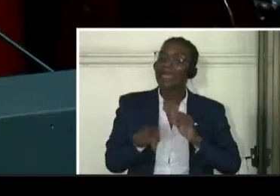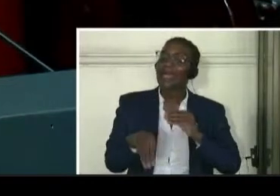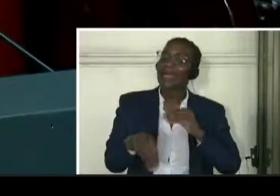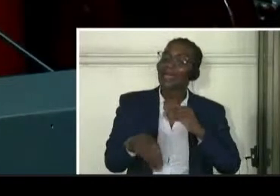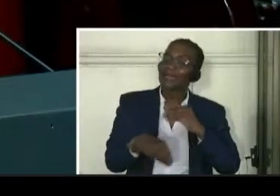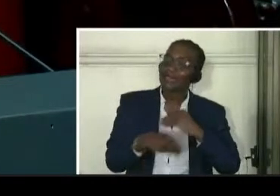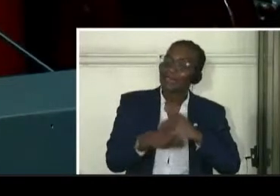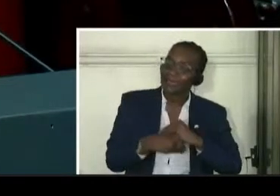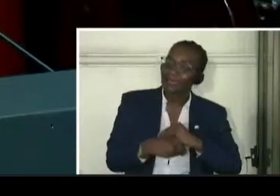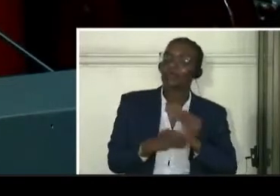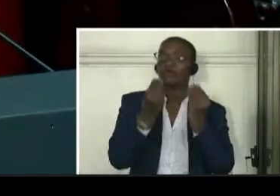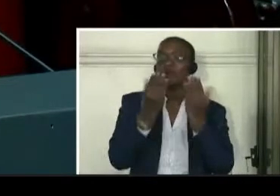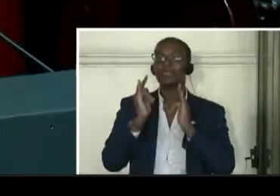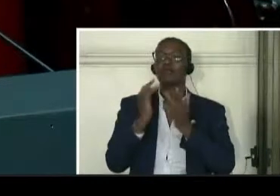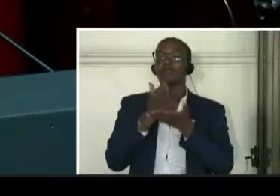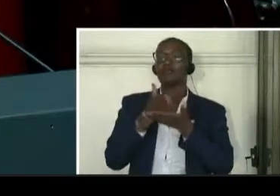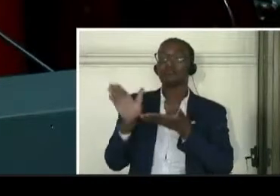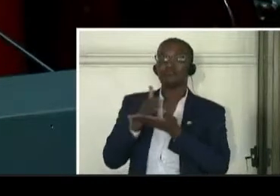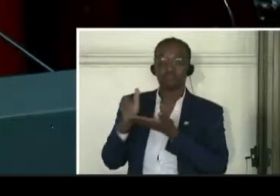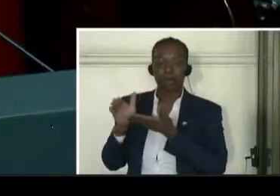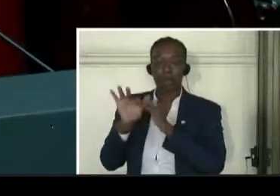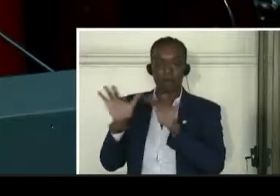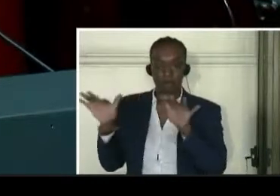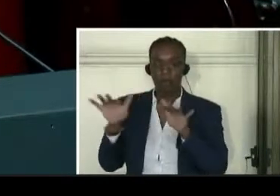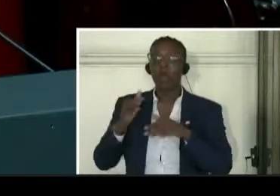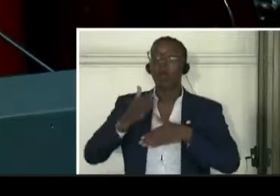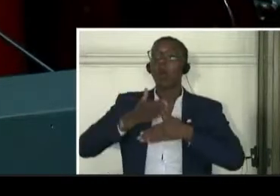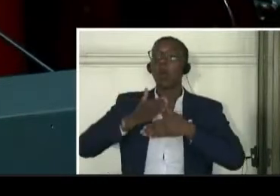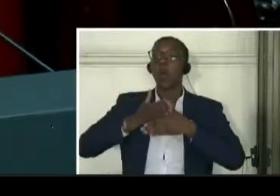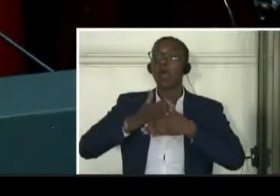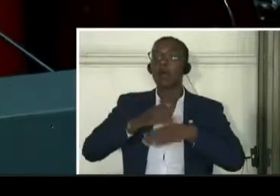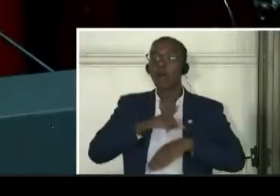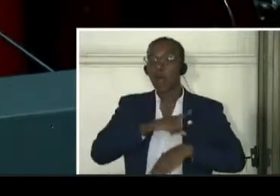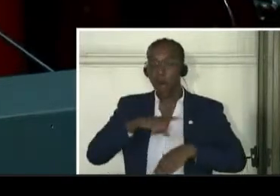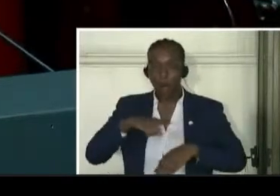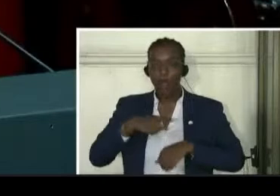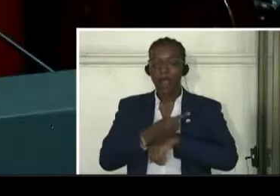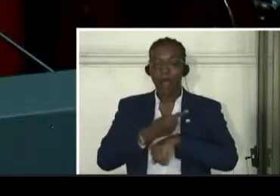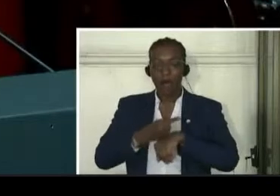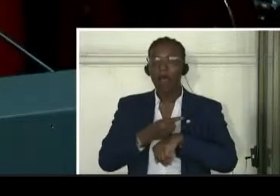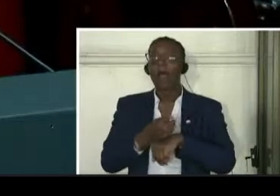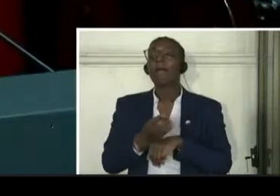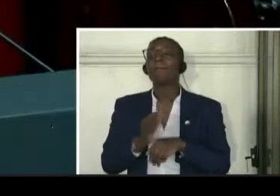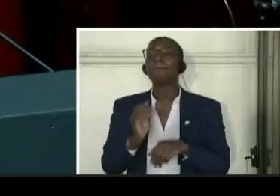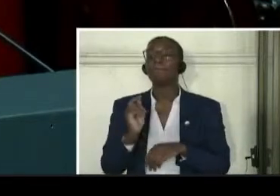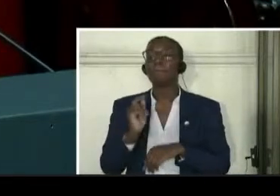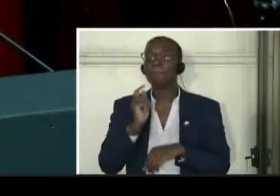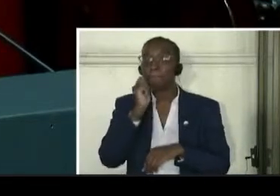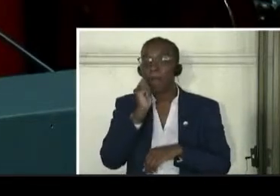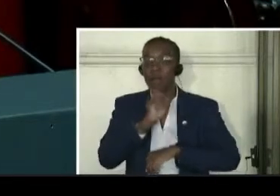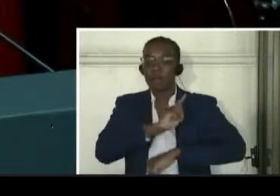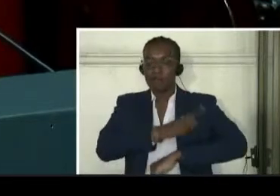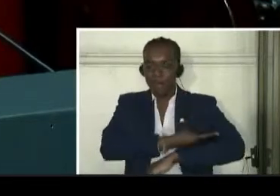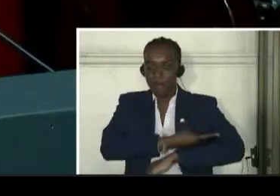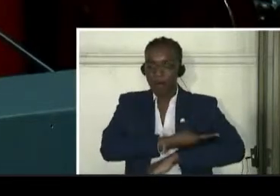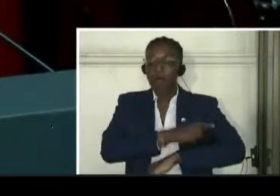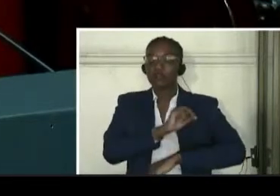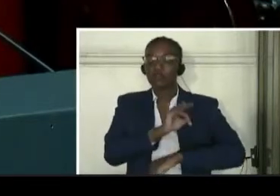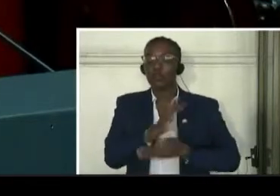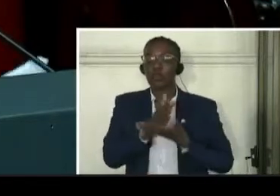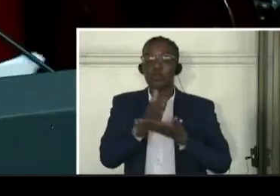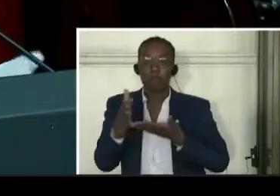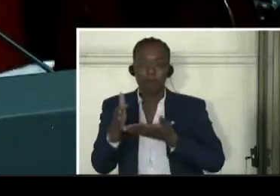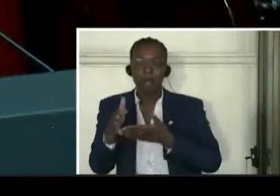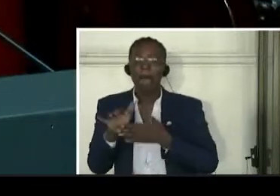for the city's land invasion unit to be able to work longer hours and have more manpower to better deal with land